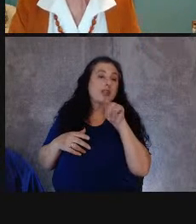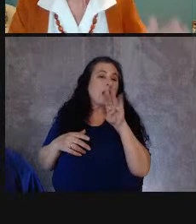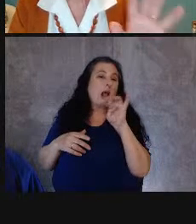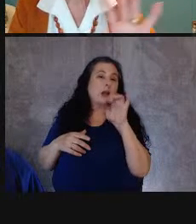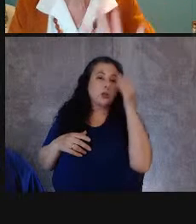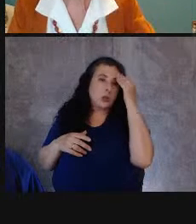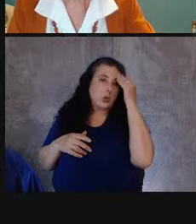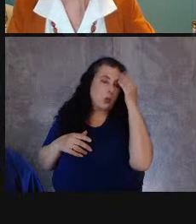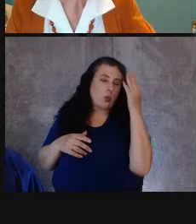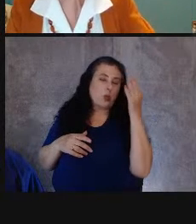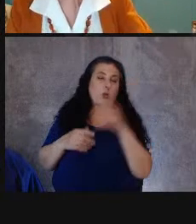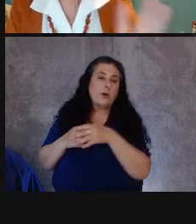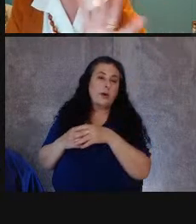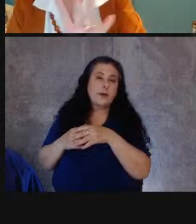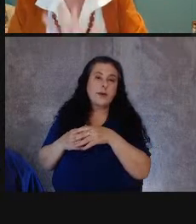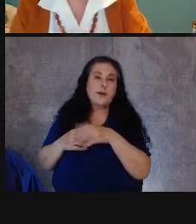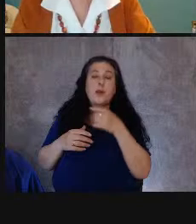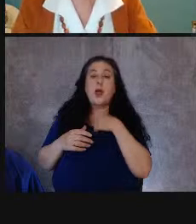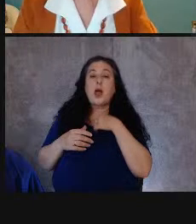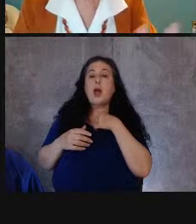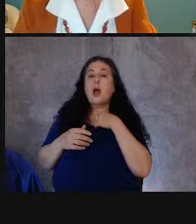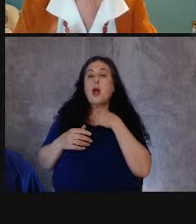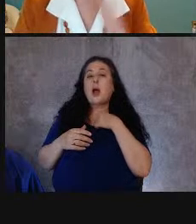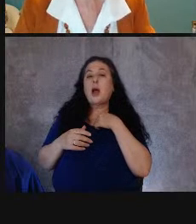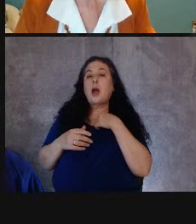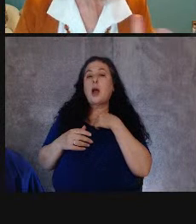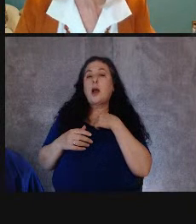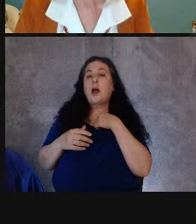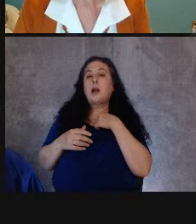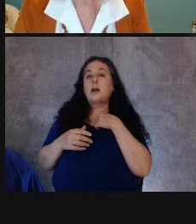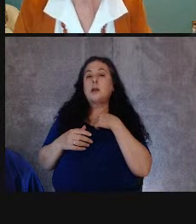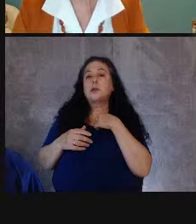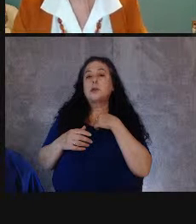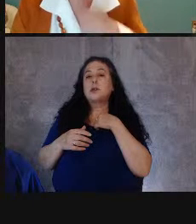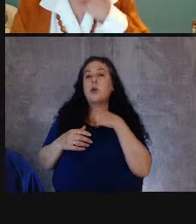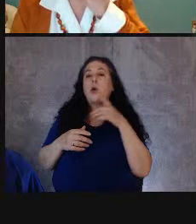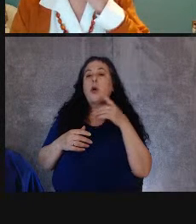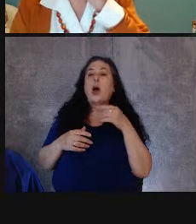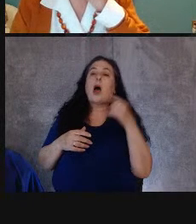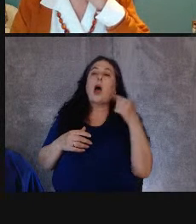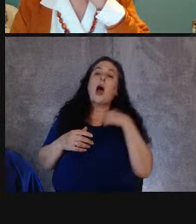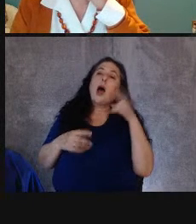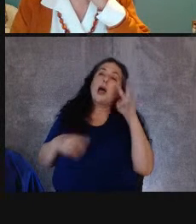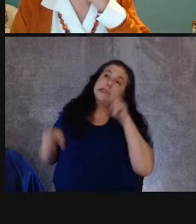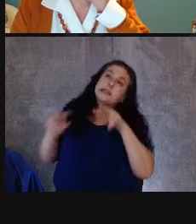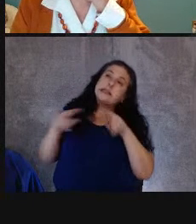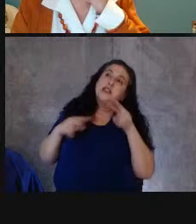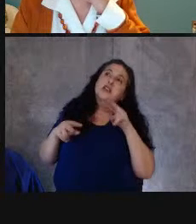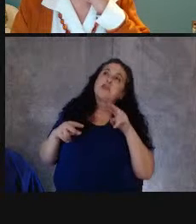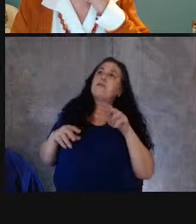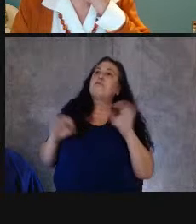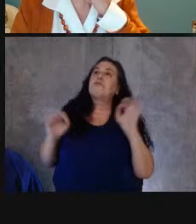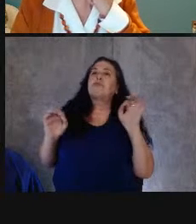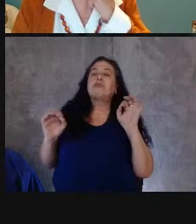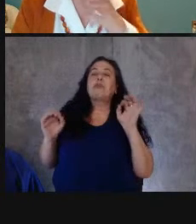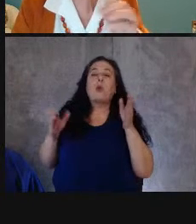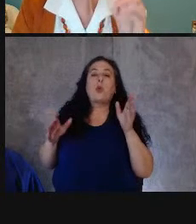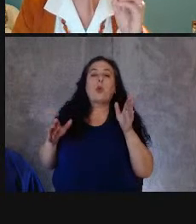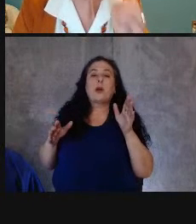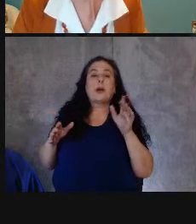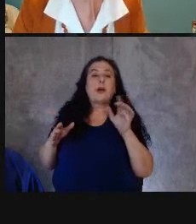So I just kind of put sort of a benign spin on all this because I generally